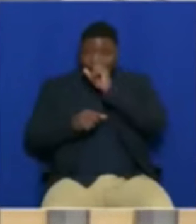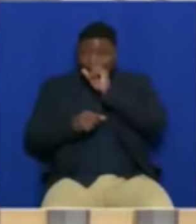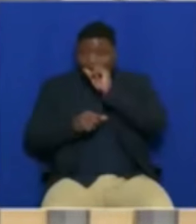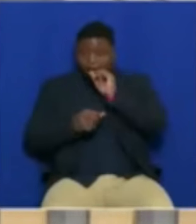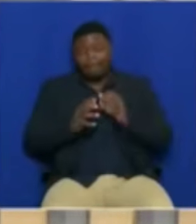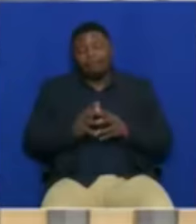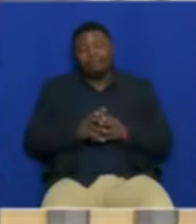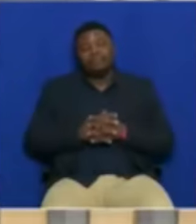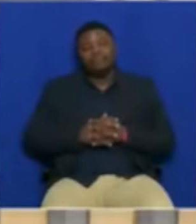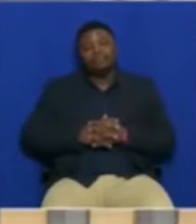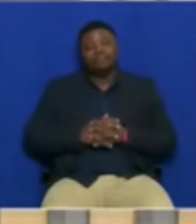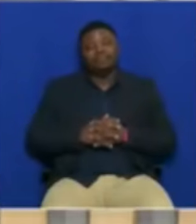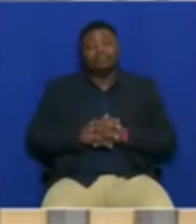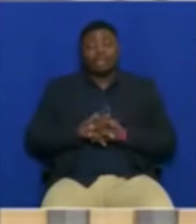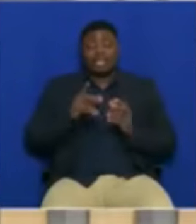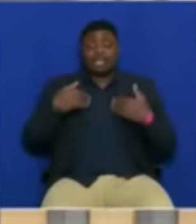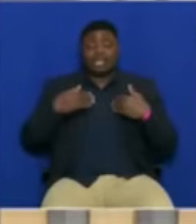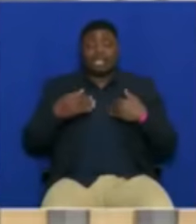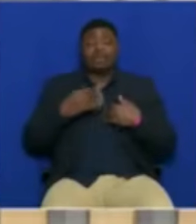27. And